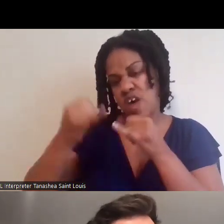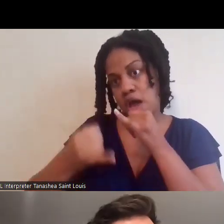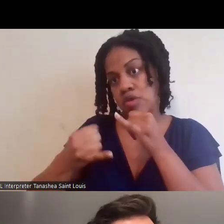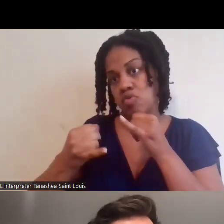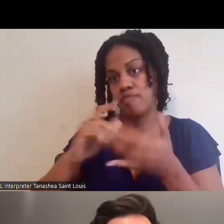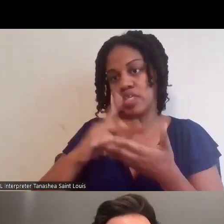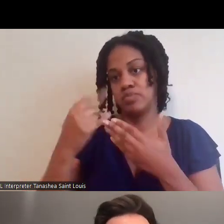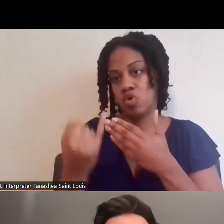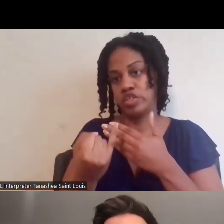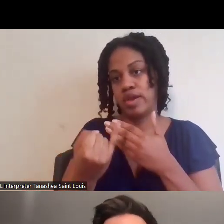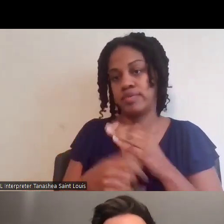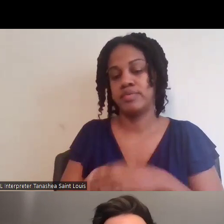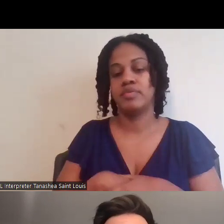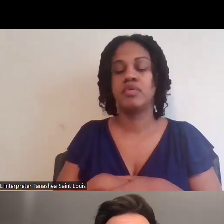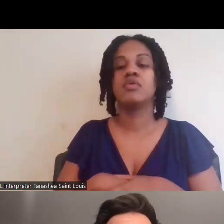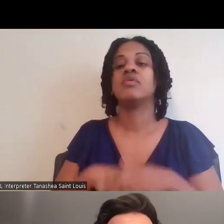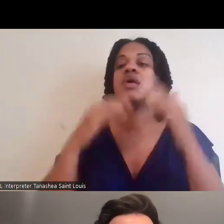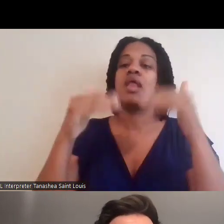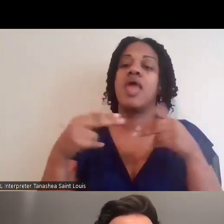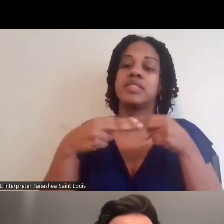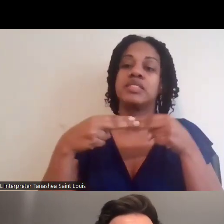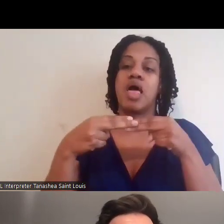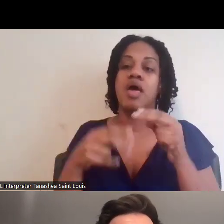project. Next slide.